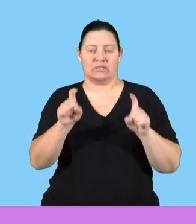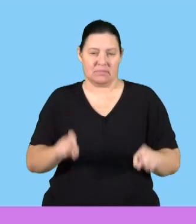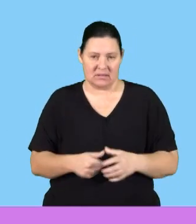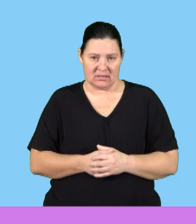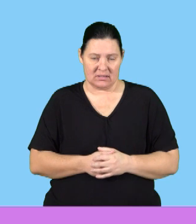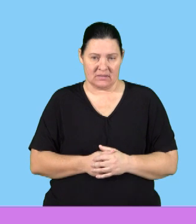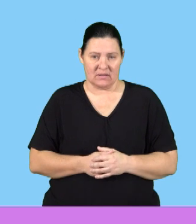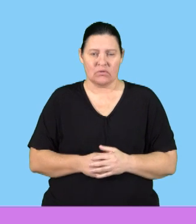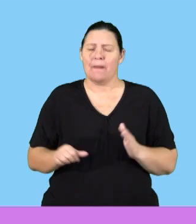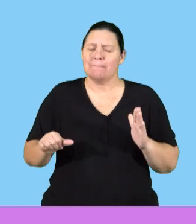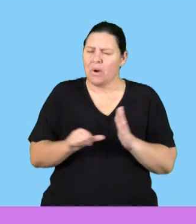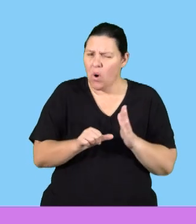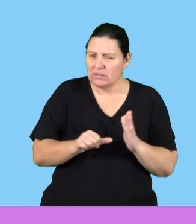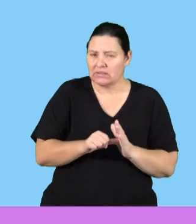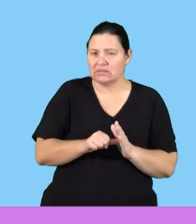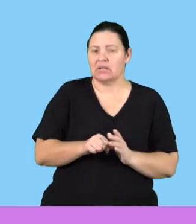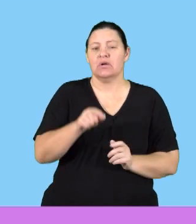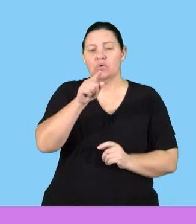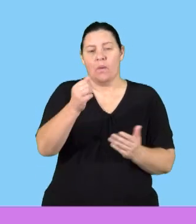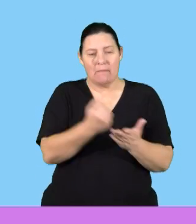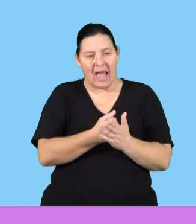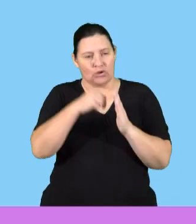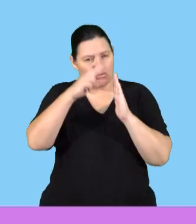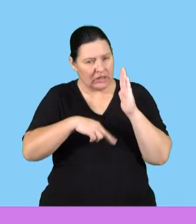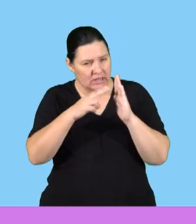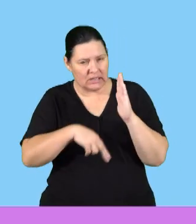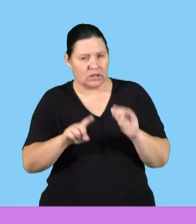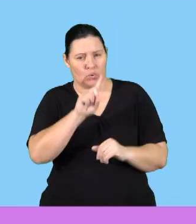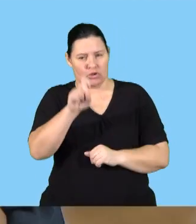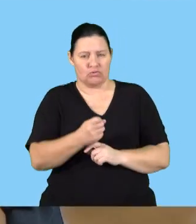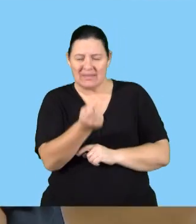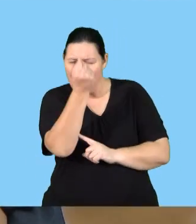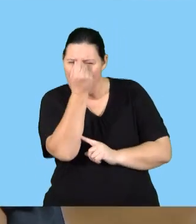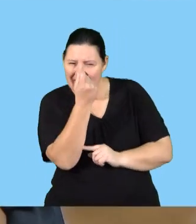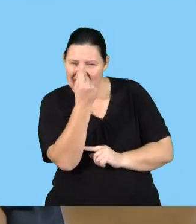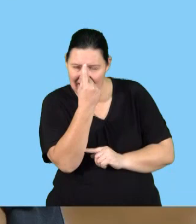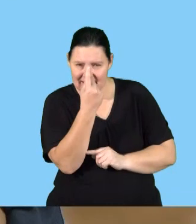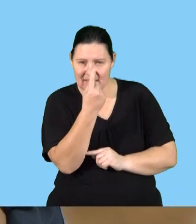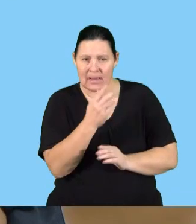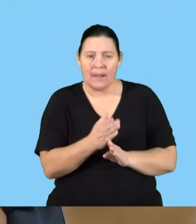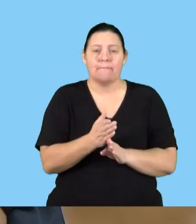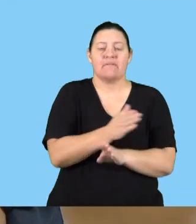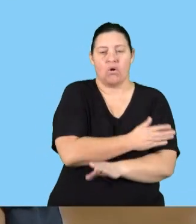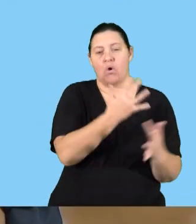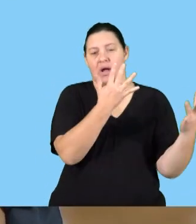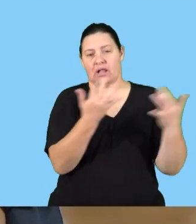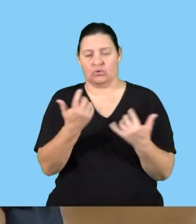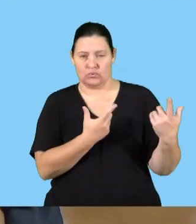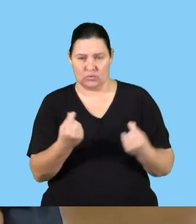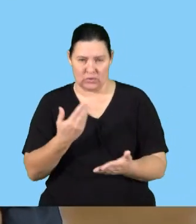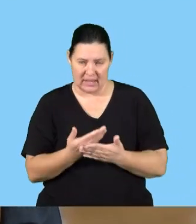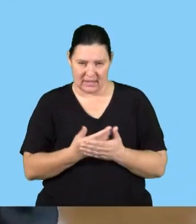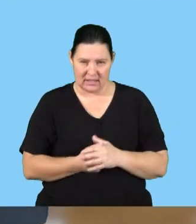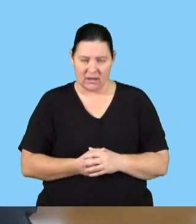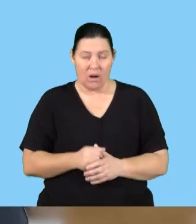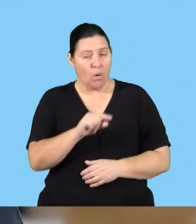the principle. So it is very important for you to read the question and understand it as well before you can do your